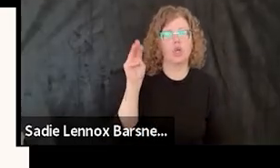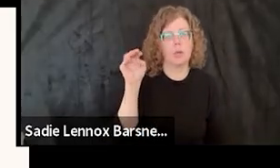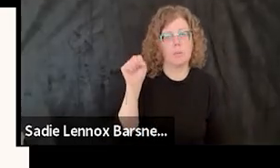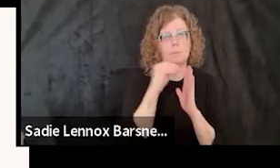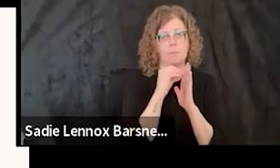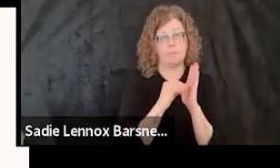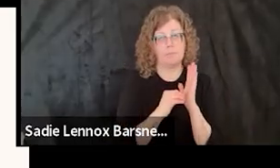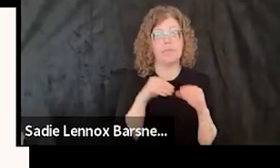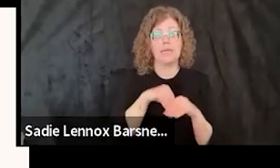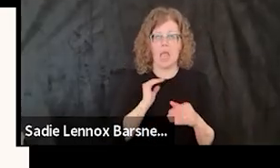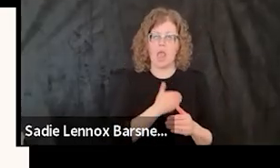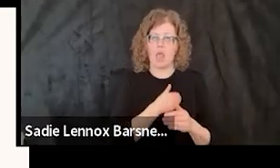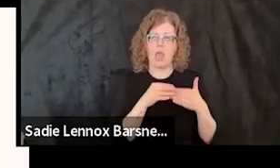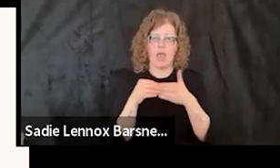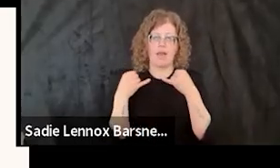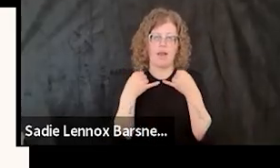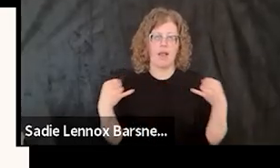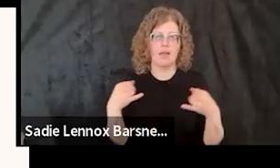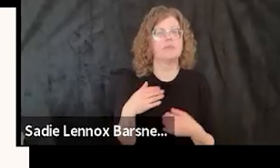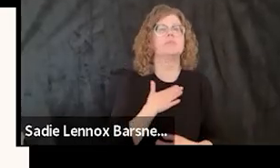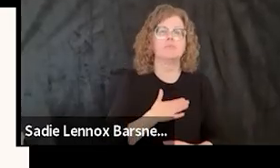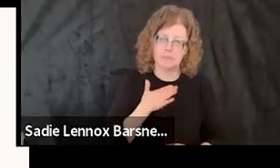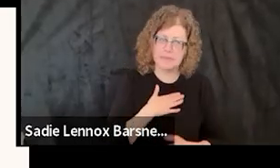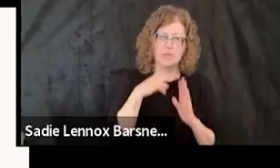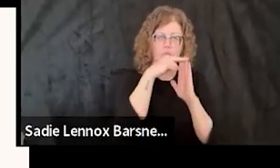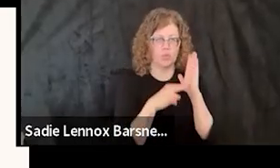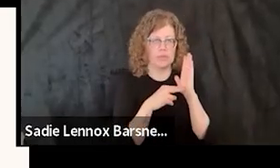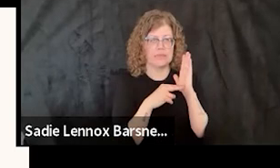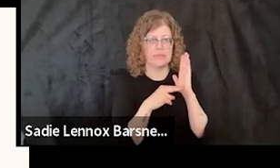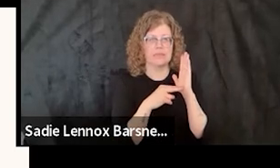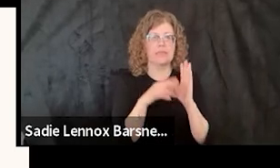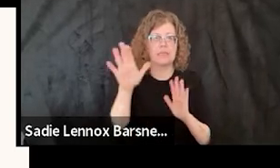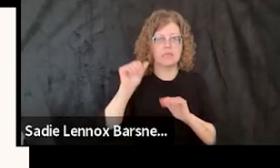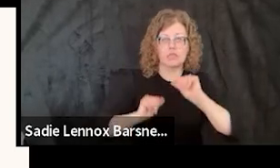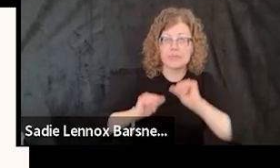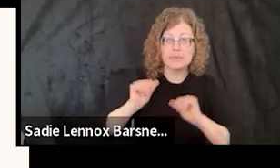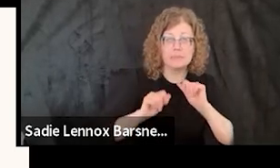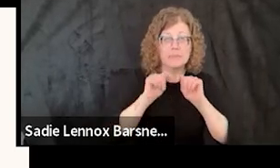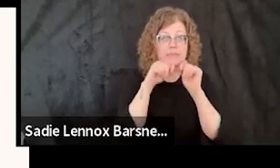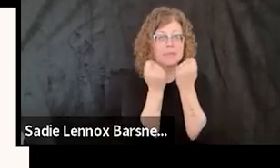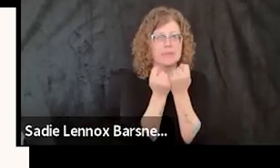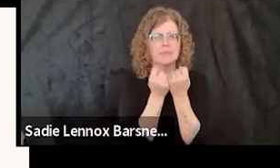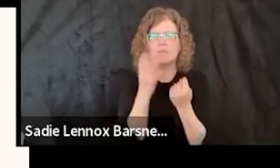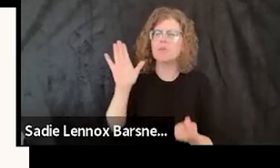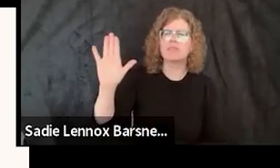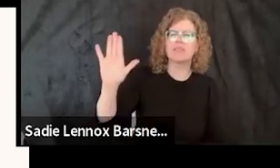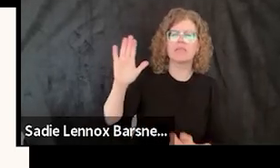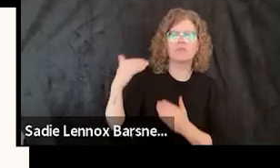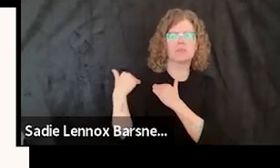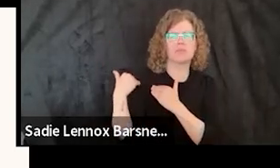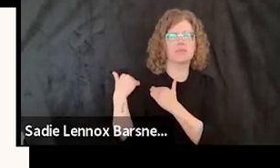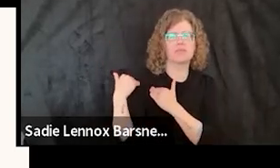encourage you to read those terms to understand the responsibilities and expectations that assessors are asked to commit to.